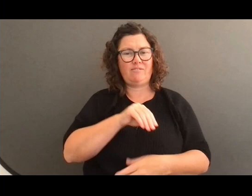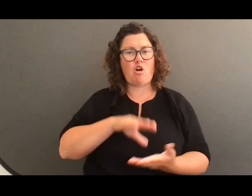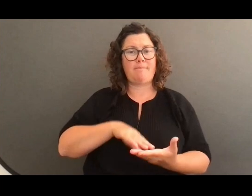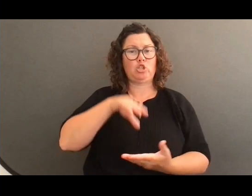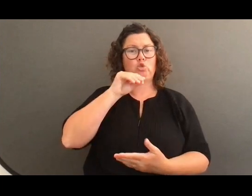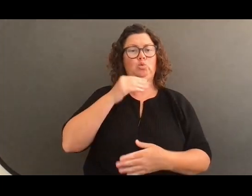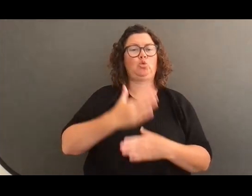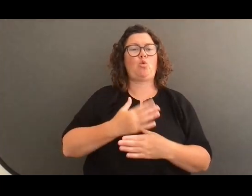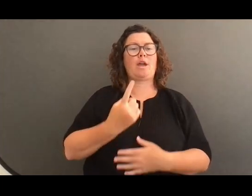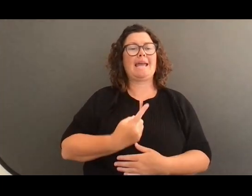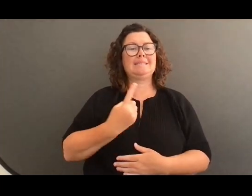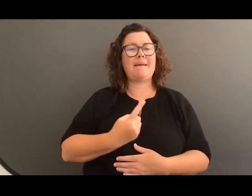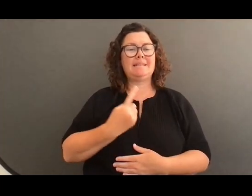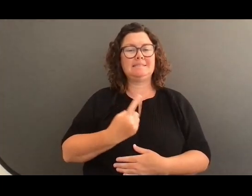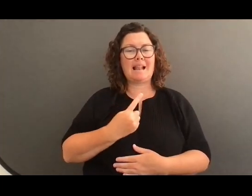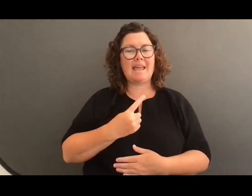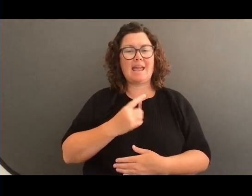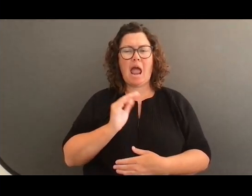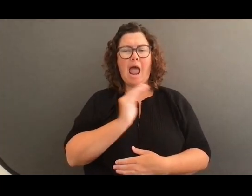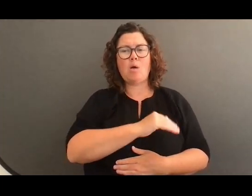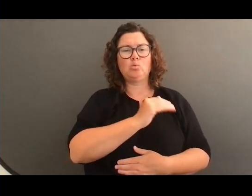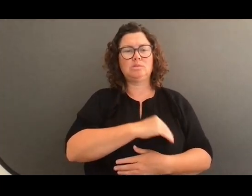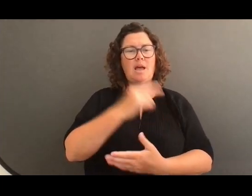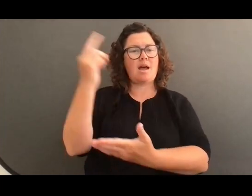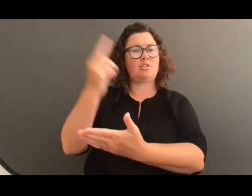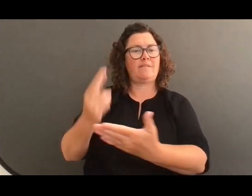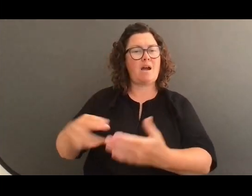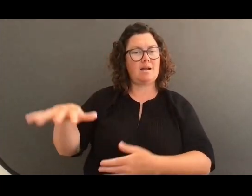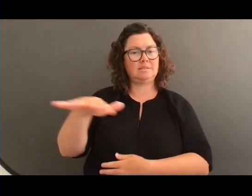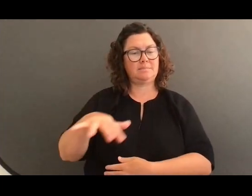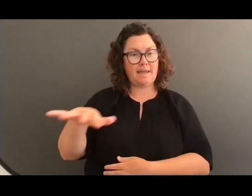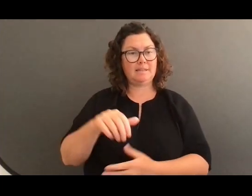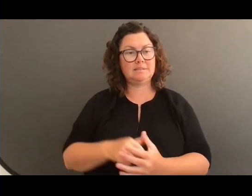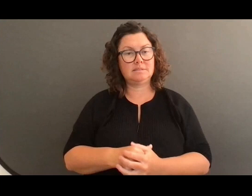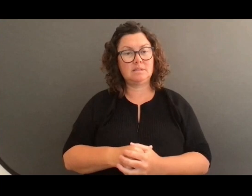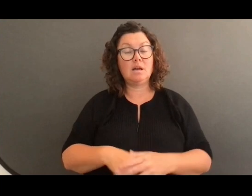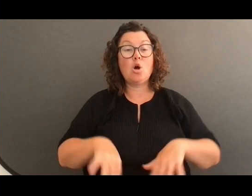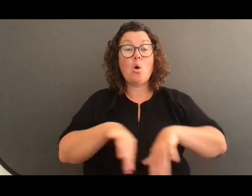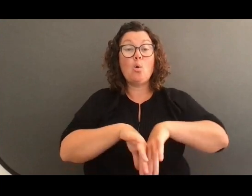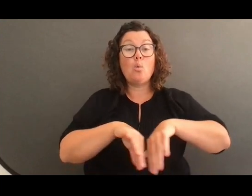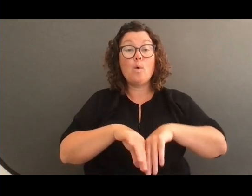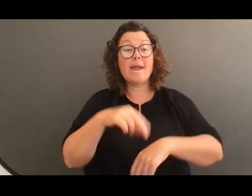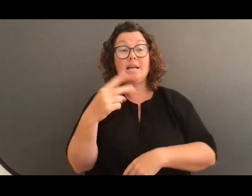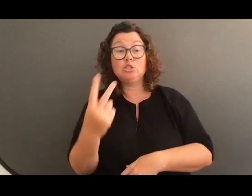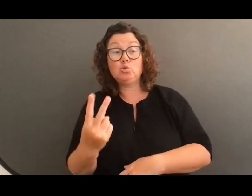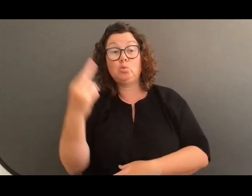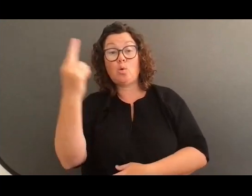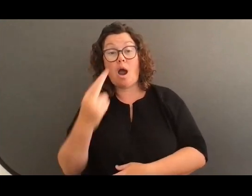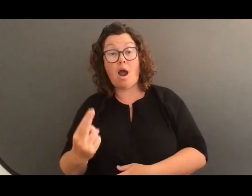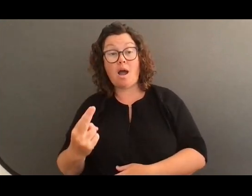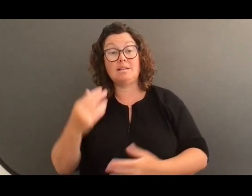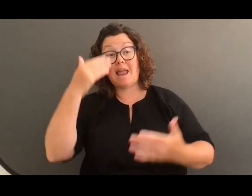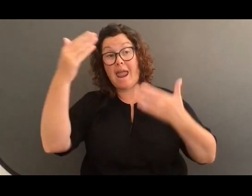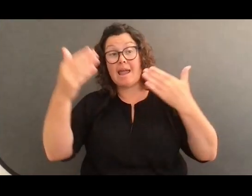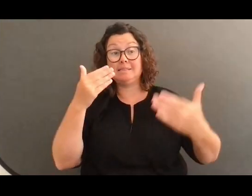independently. In terms of Waste to Art as an exhibition, it's a vehicle that we're using with our